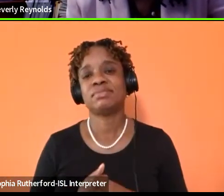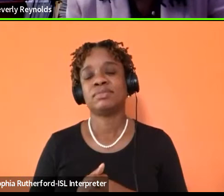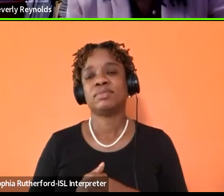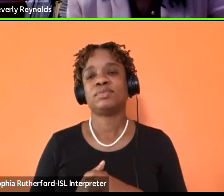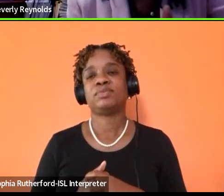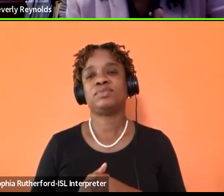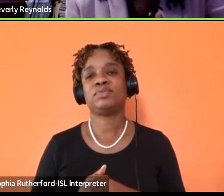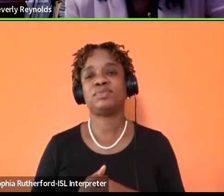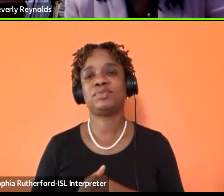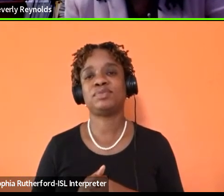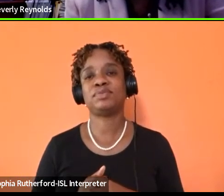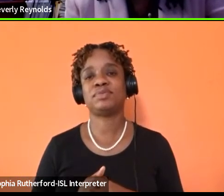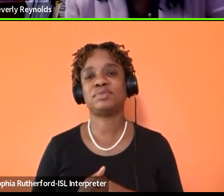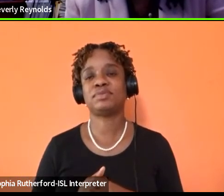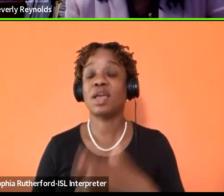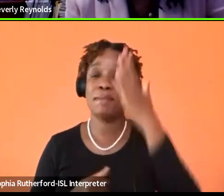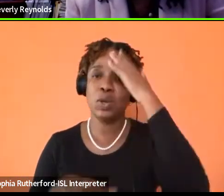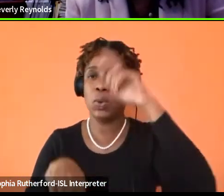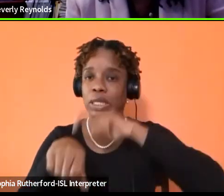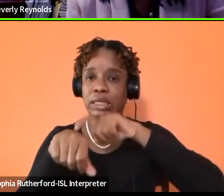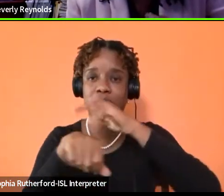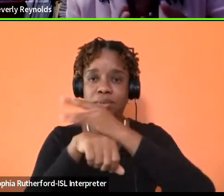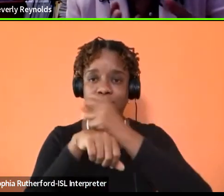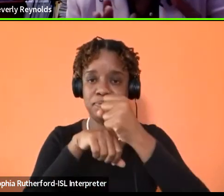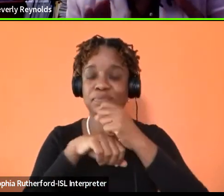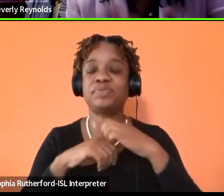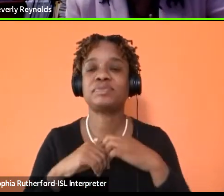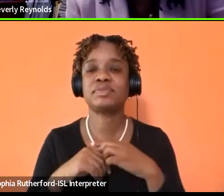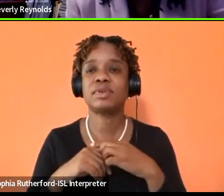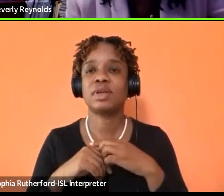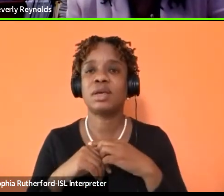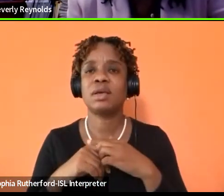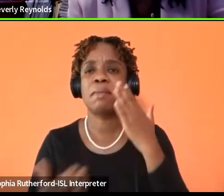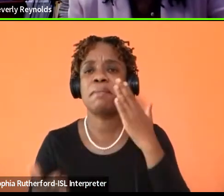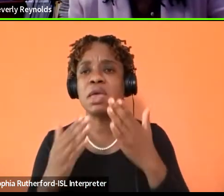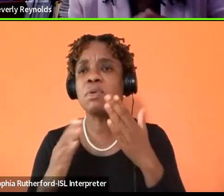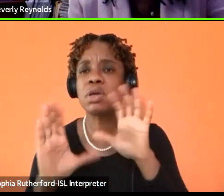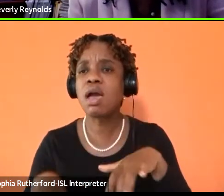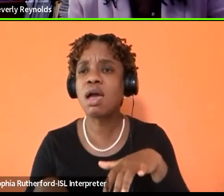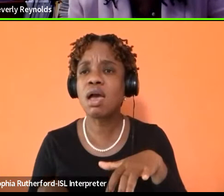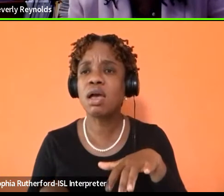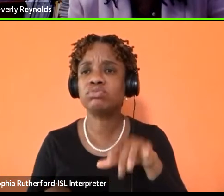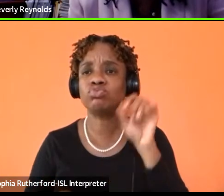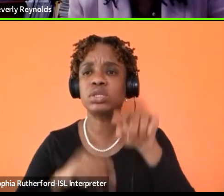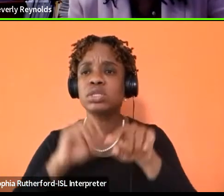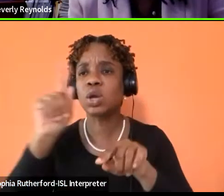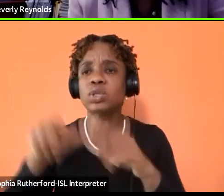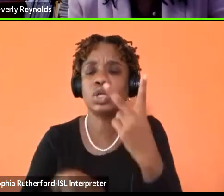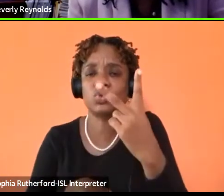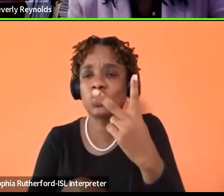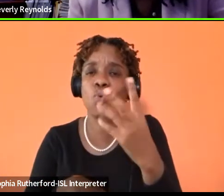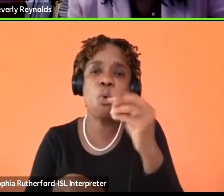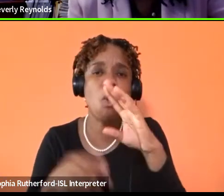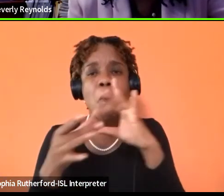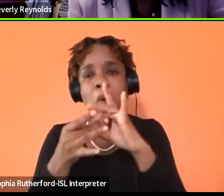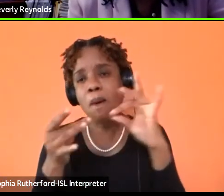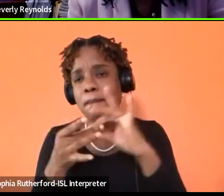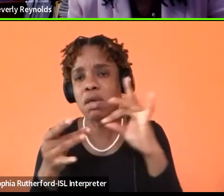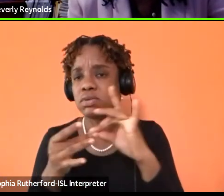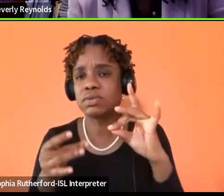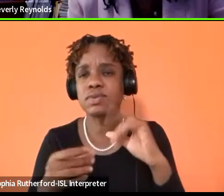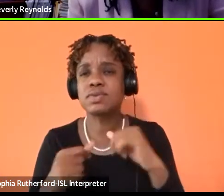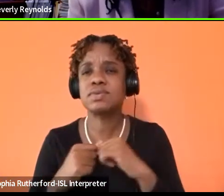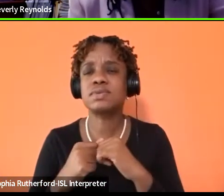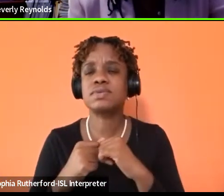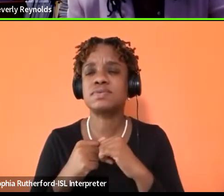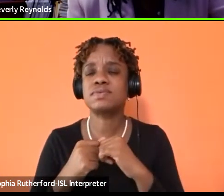I know we're running out of time, and I'm going to ask if perhaps we can take 2 questions, 2 comments, questions or